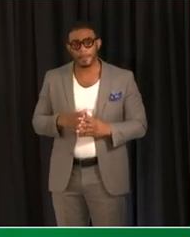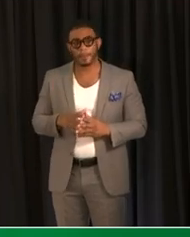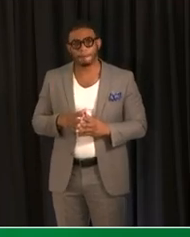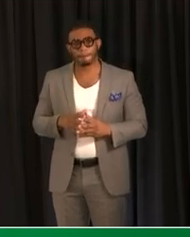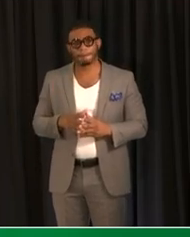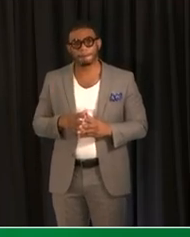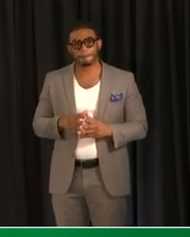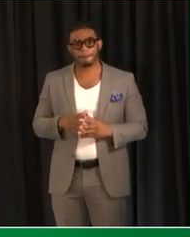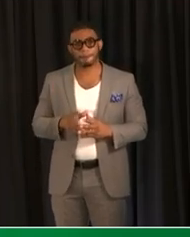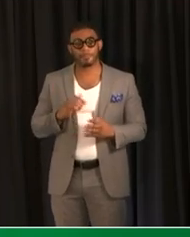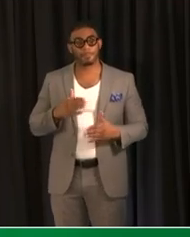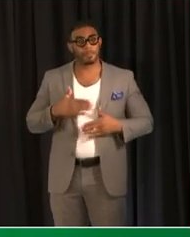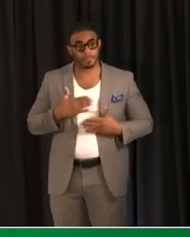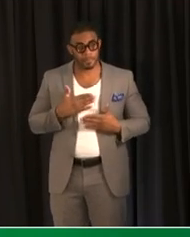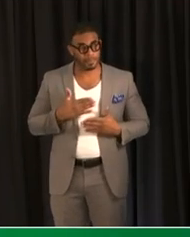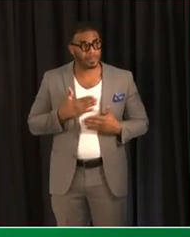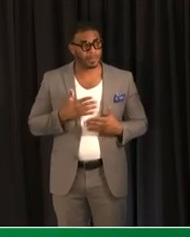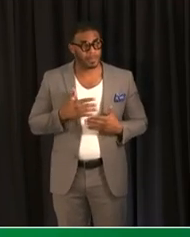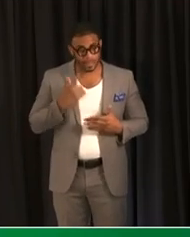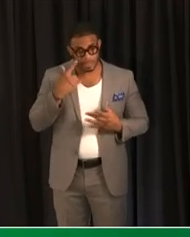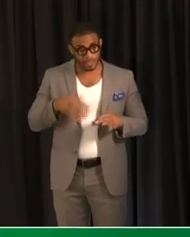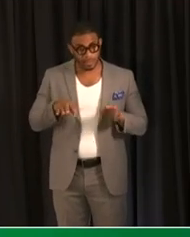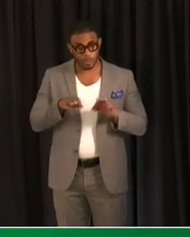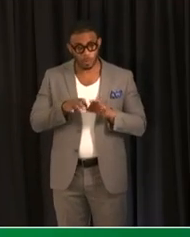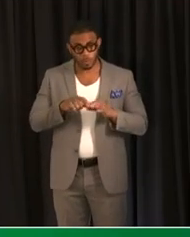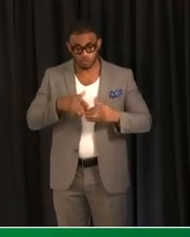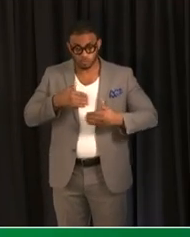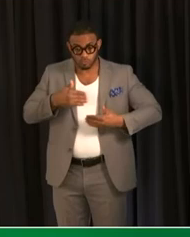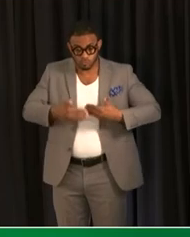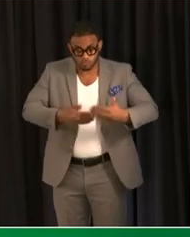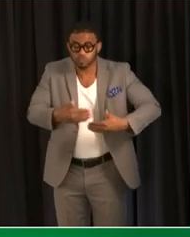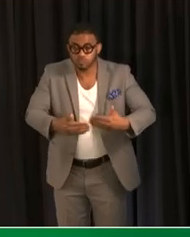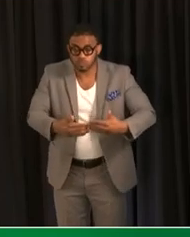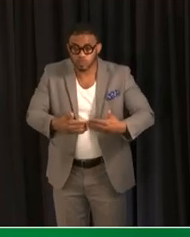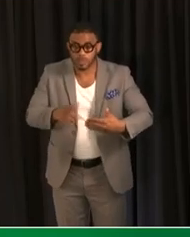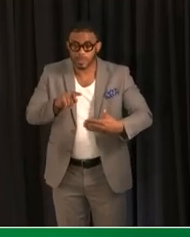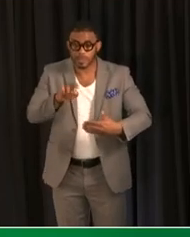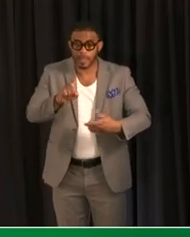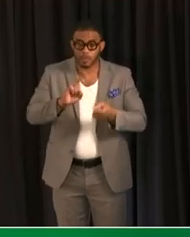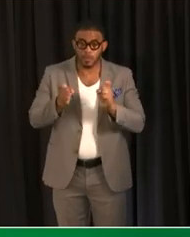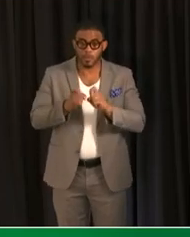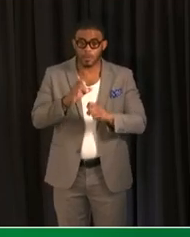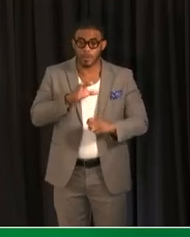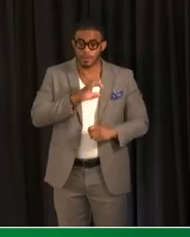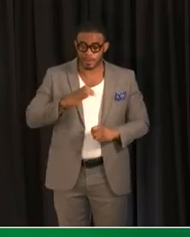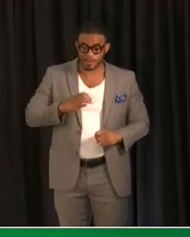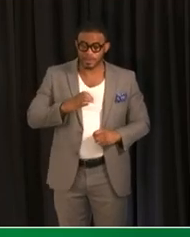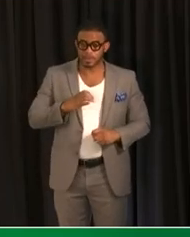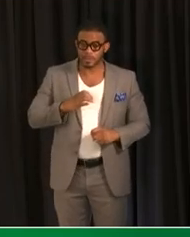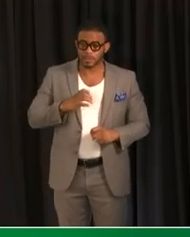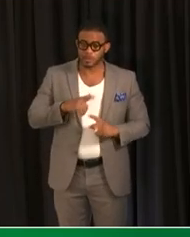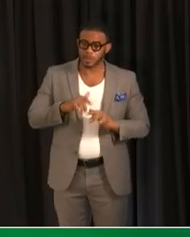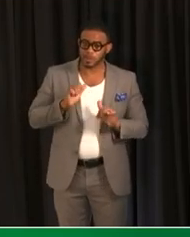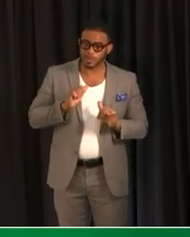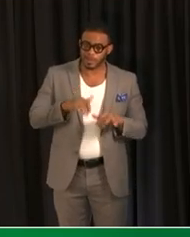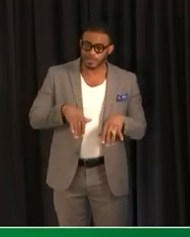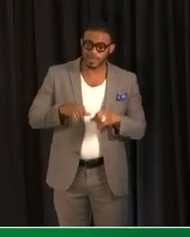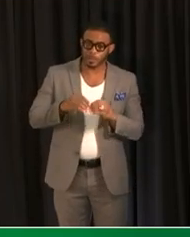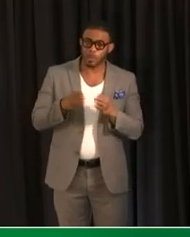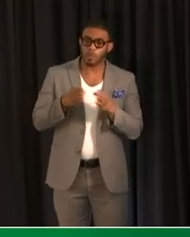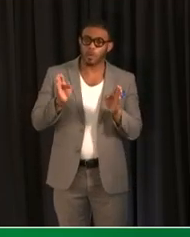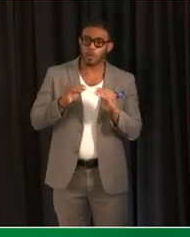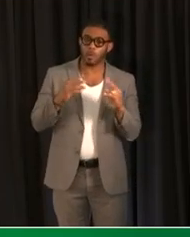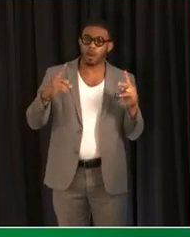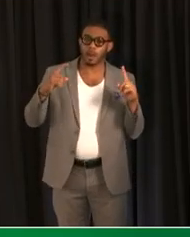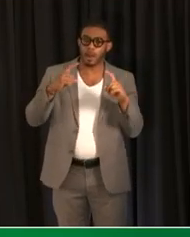I am happy and I think it's important to get moving the Tax Reform Commission so that we can take